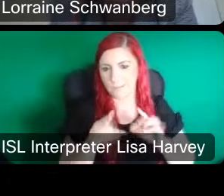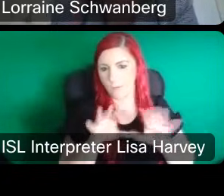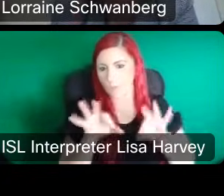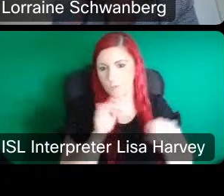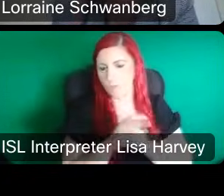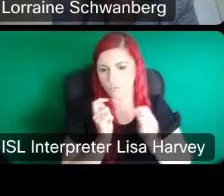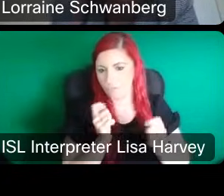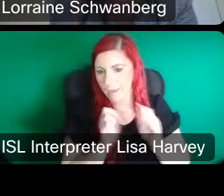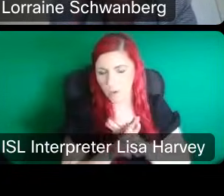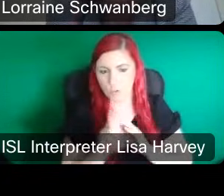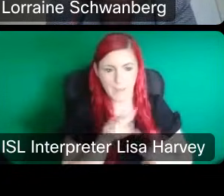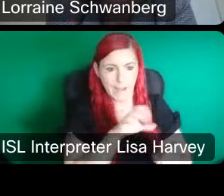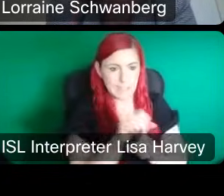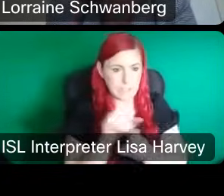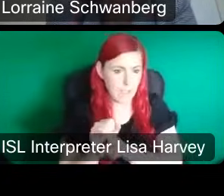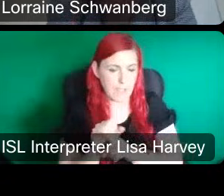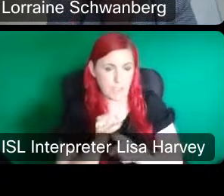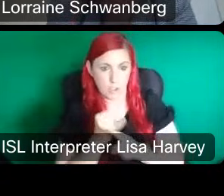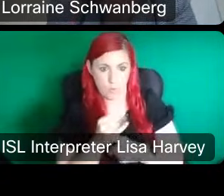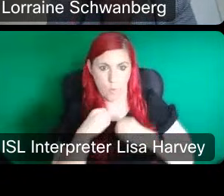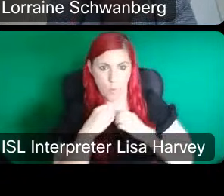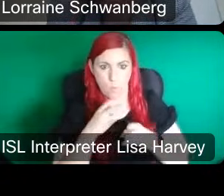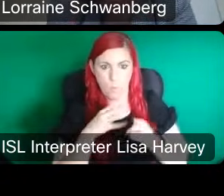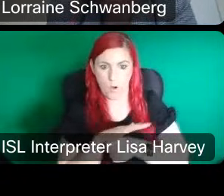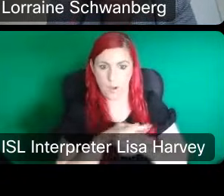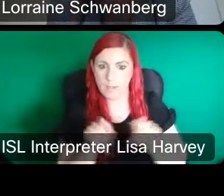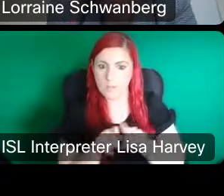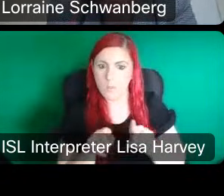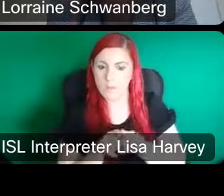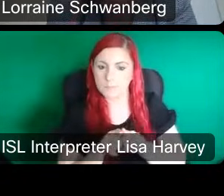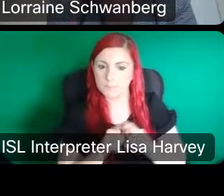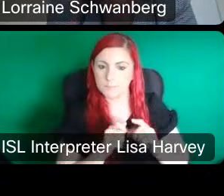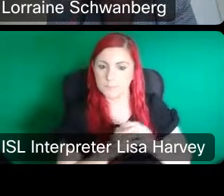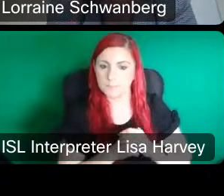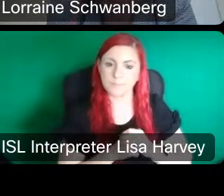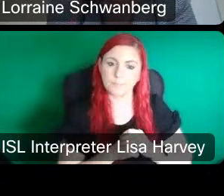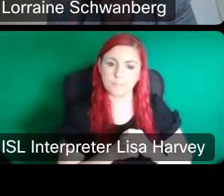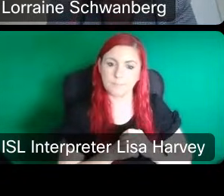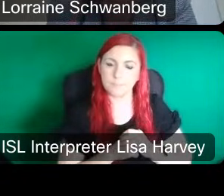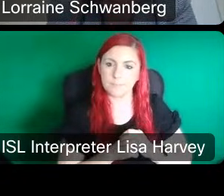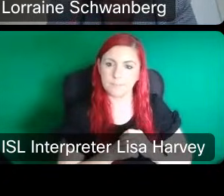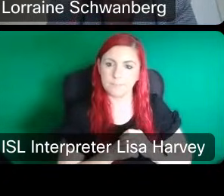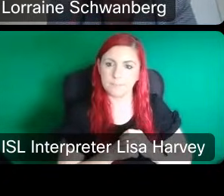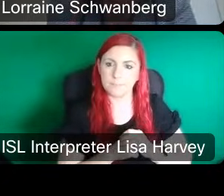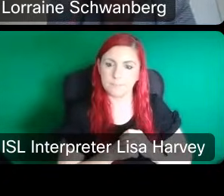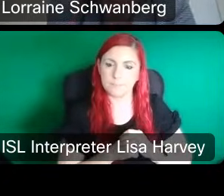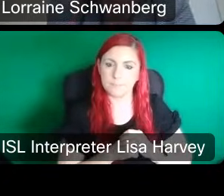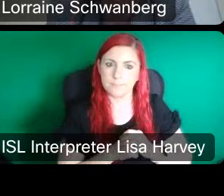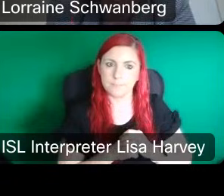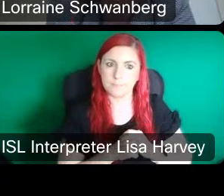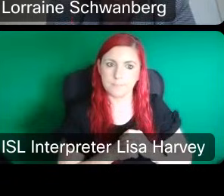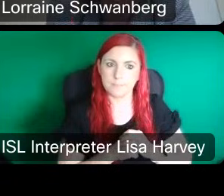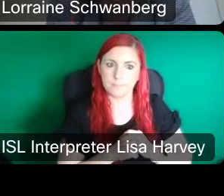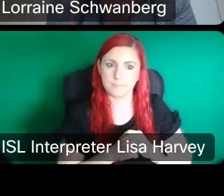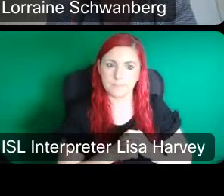your area of work or region by looking at the open disclosure leads on our website page as well. For any of our